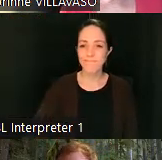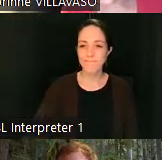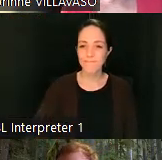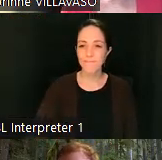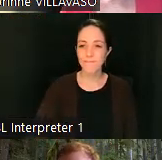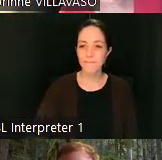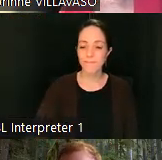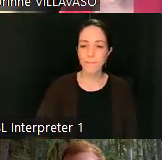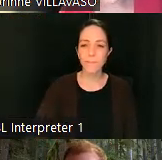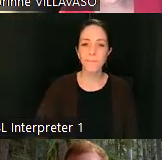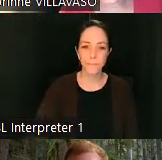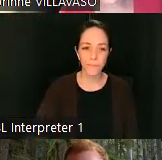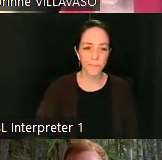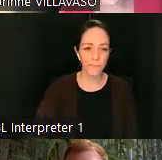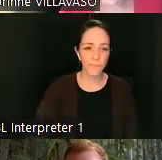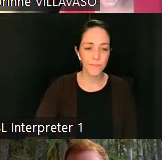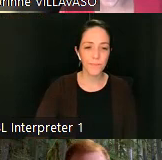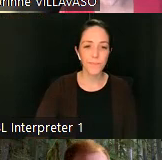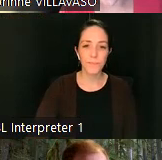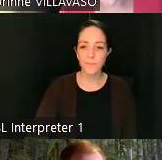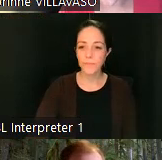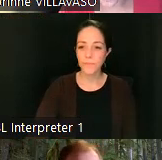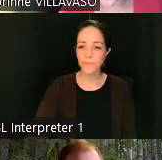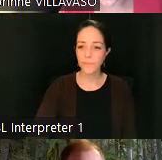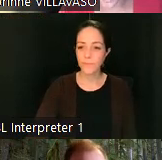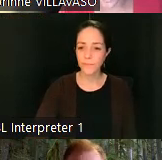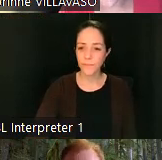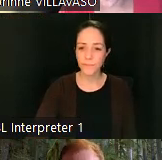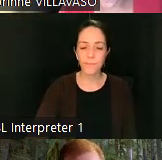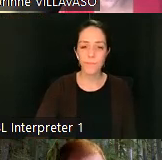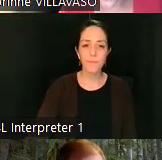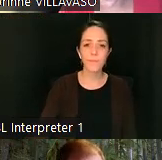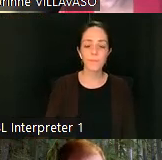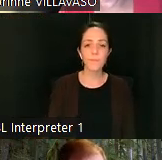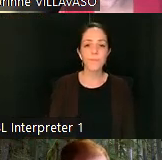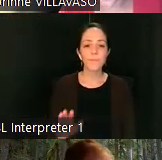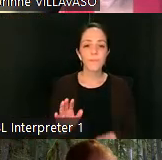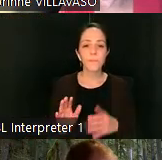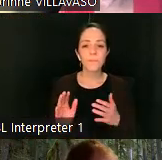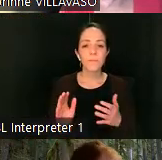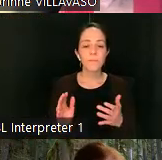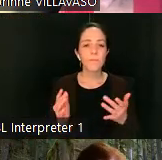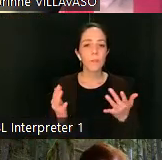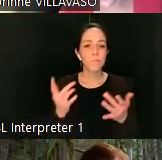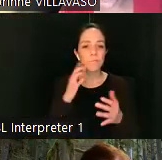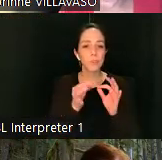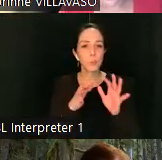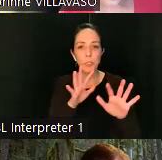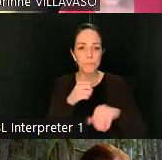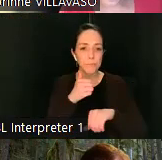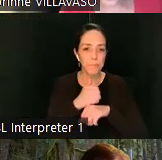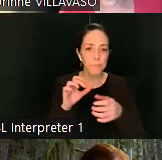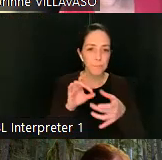Okay, thank you, Christine. Appreciate it. Thanks. No problem. We also have a Spanish interpreter, Carolina, is also